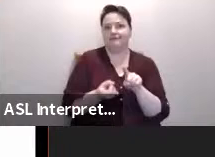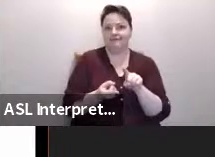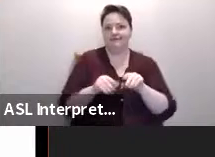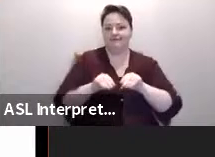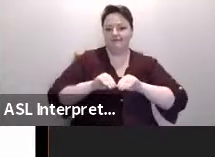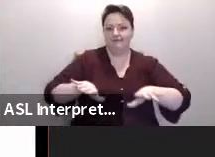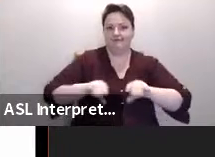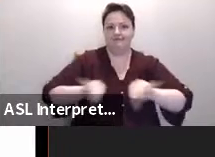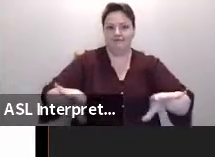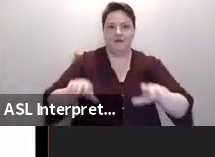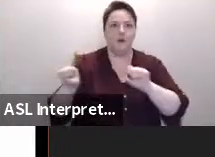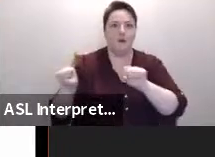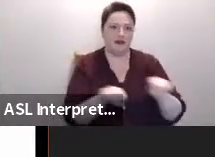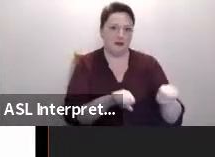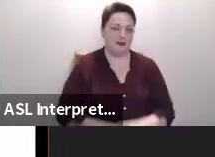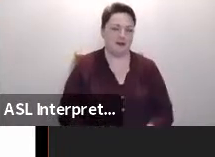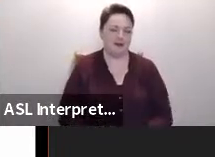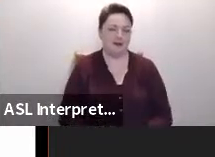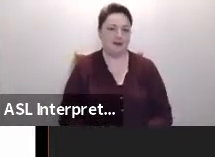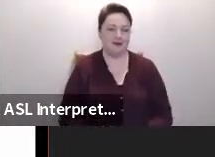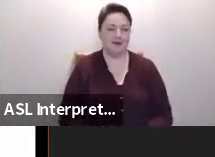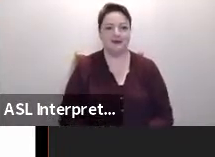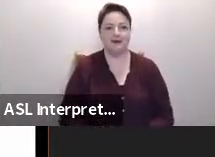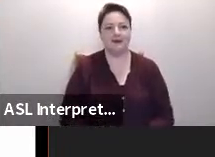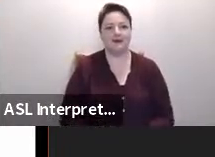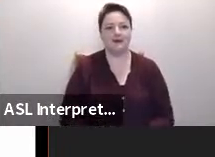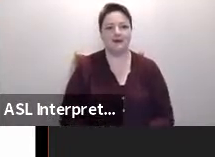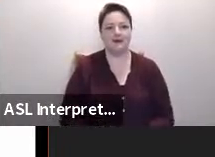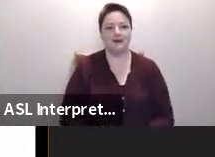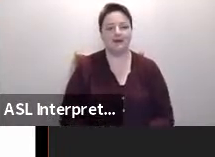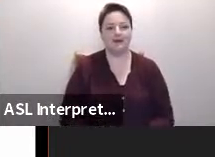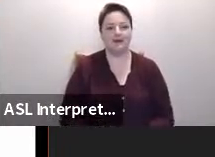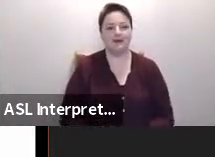disease. Next slide, please.